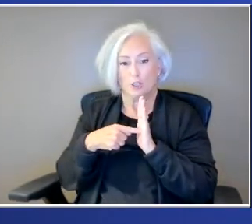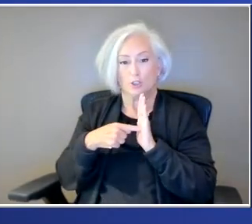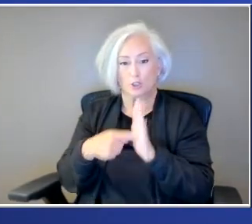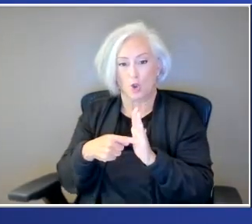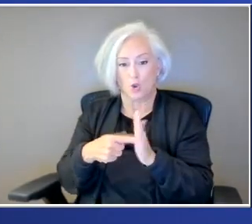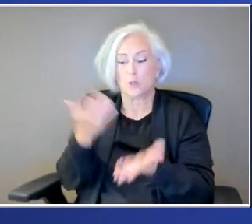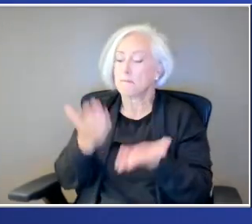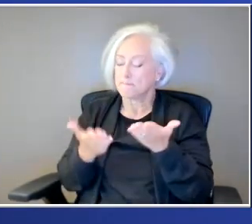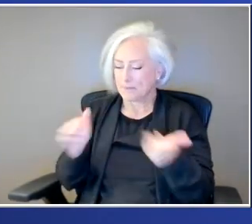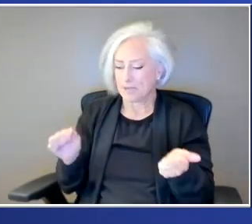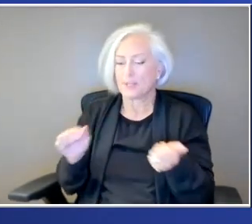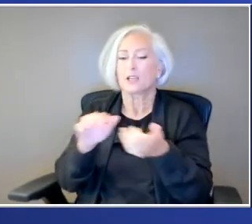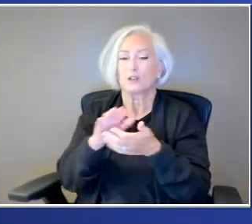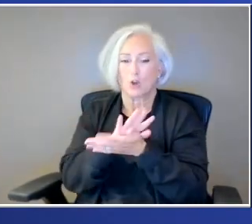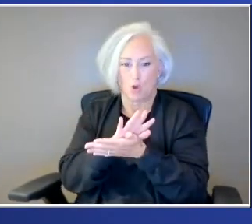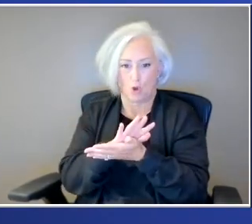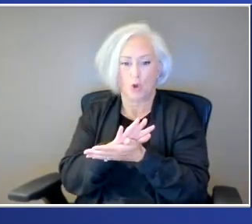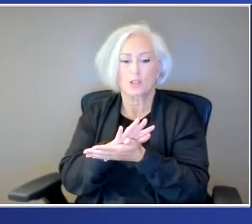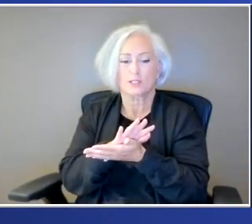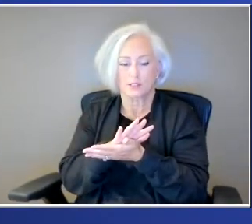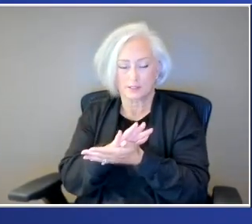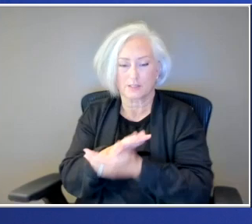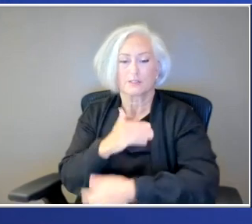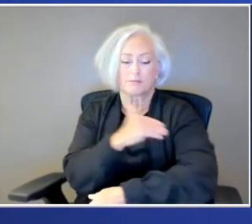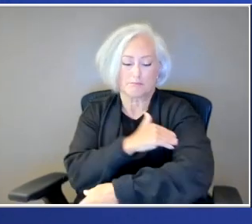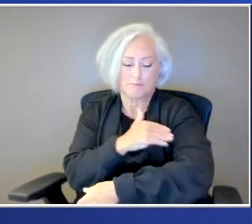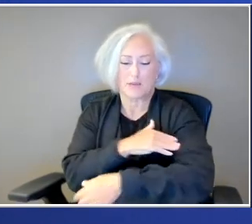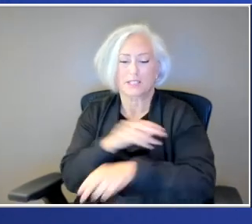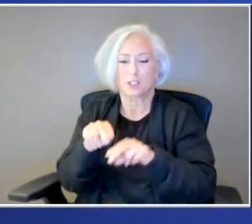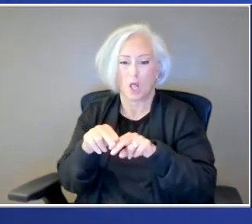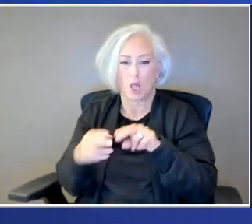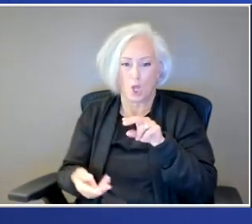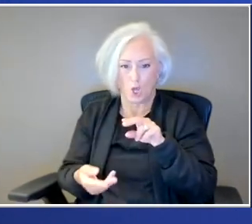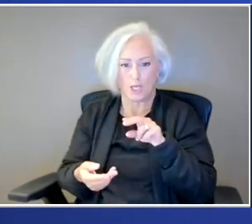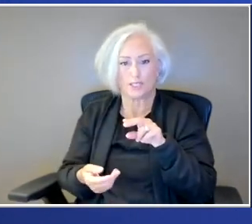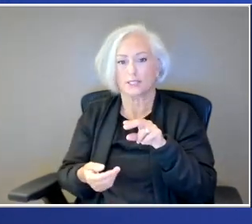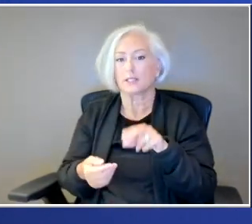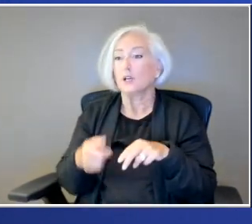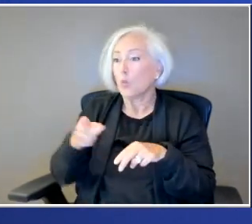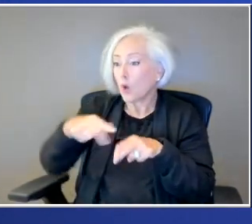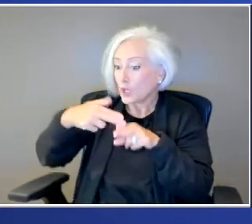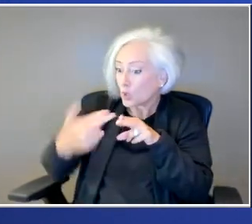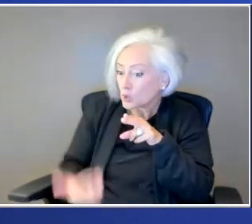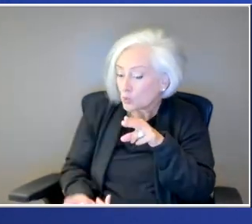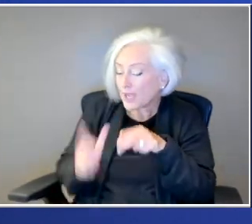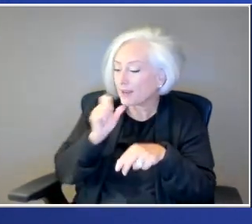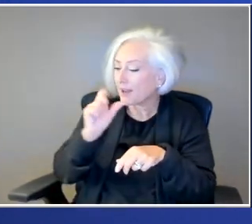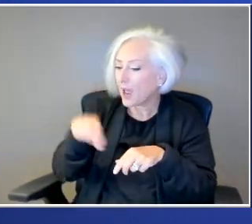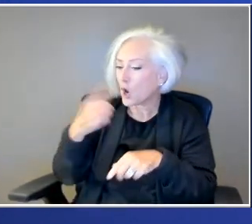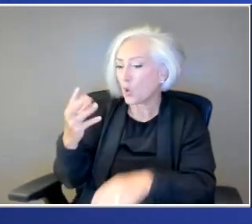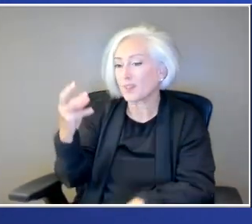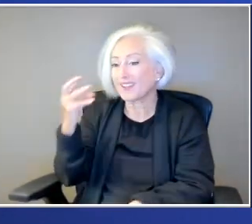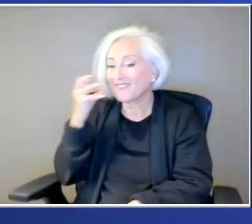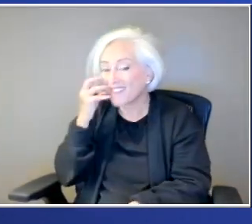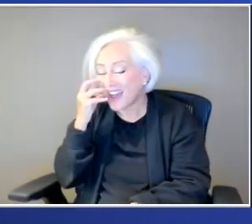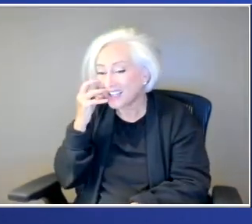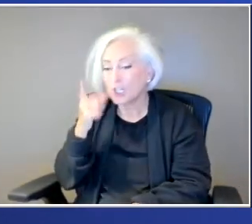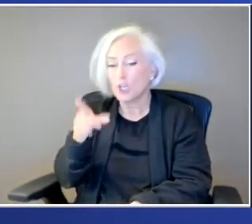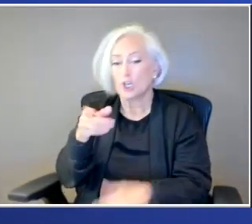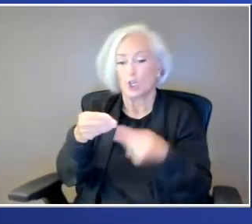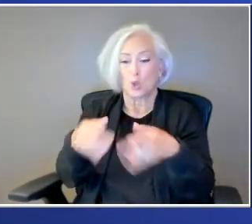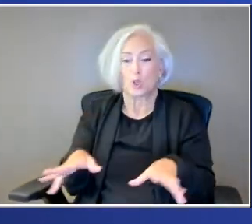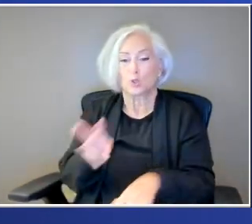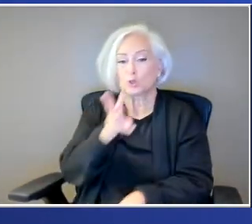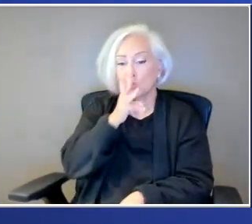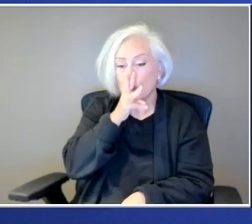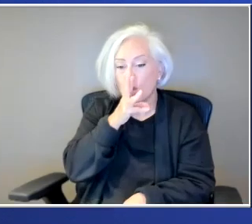that it may cause some muscle loss. So just like I said, when we lose weight, we don't just lose fat, we lose water, and we lose lean muscle mass. And so we're